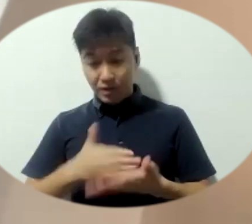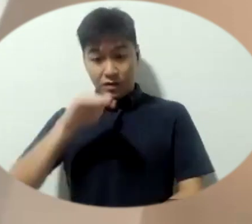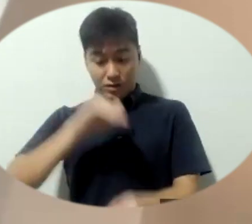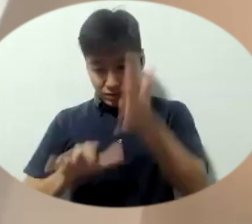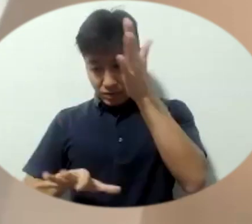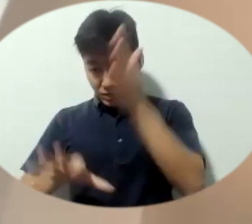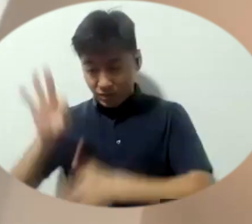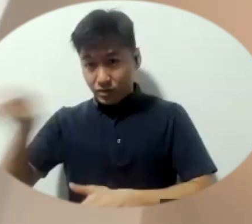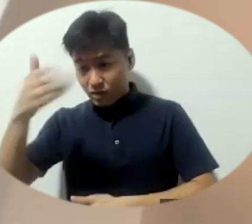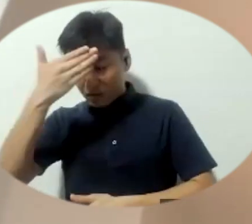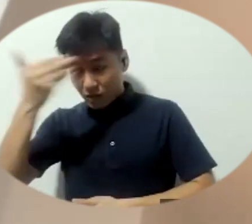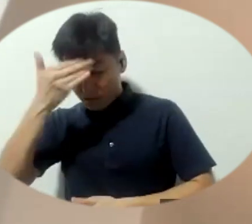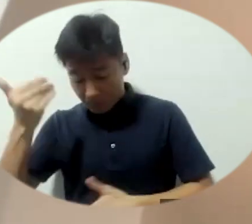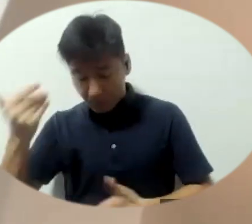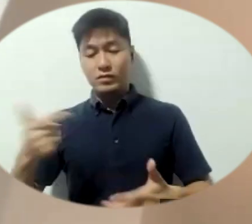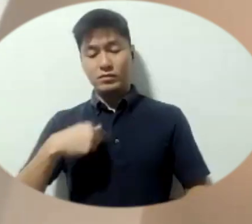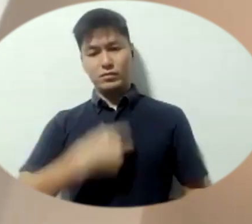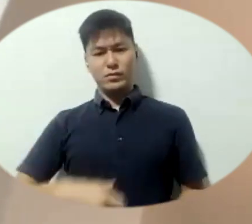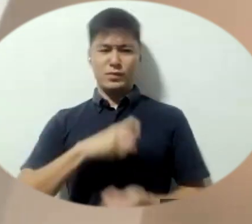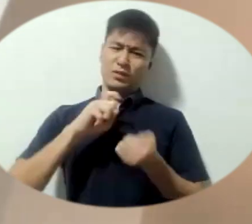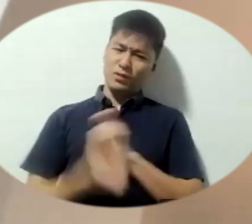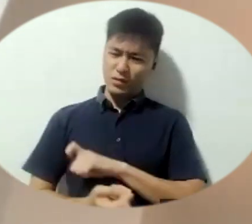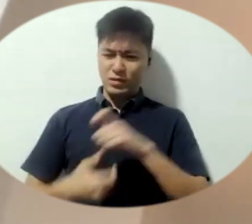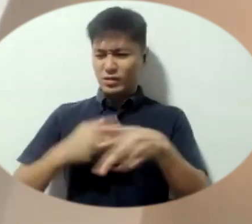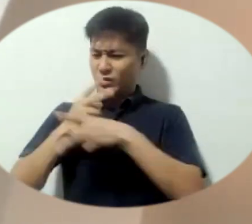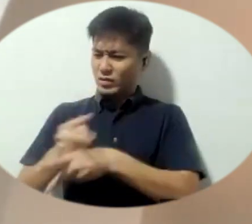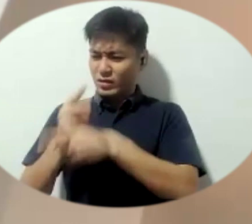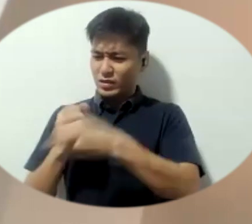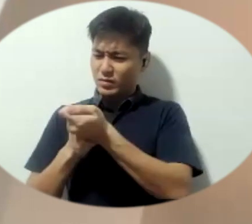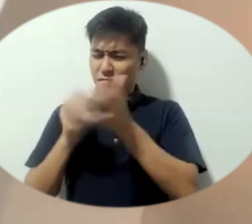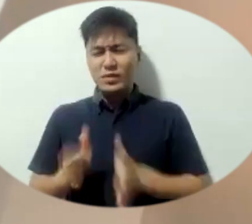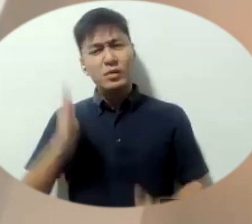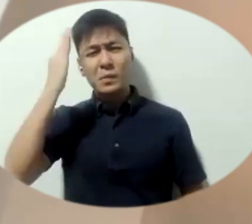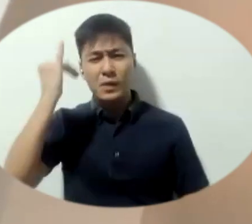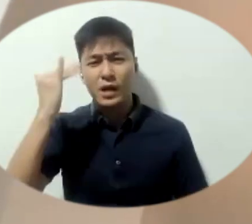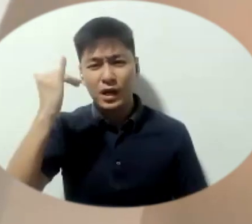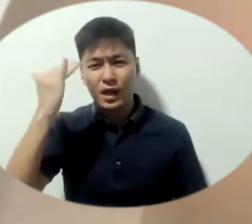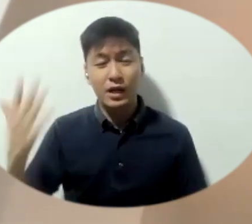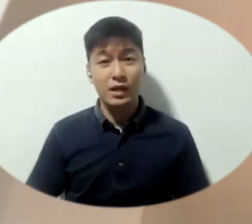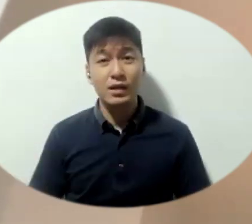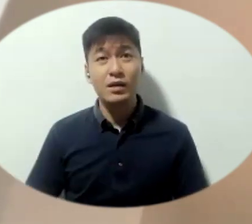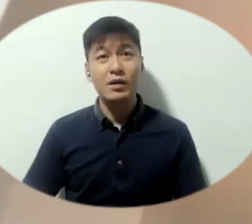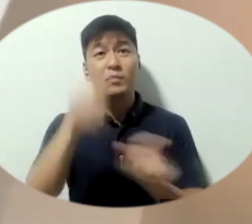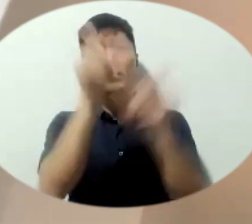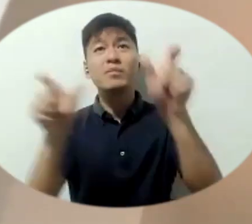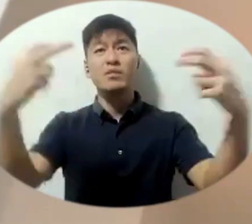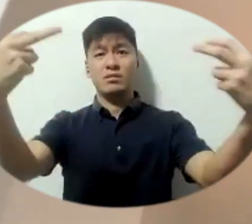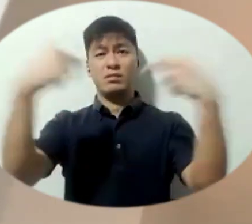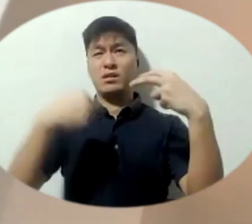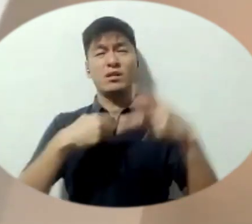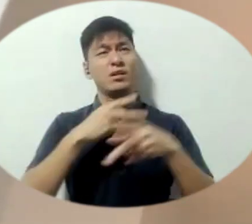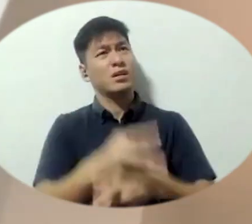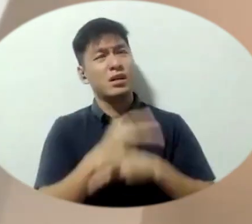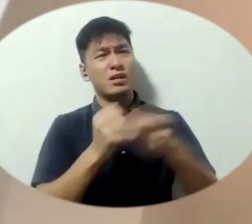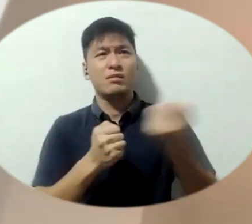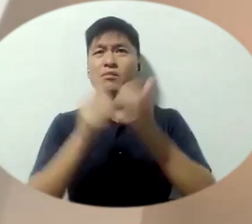And in the eyes of society, I was just that. So I was bothered by that. And that's why I